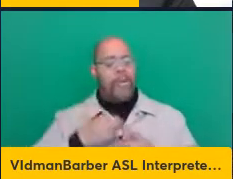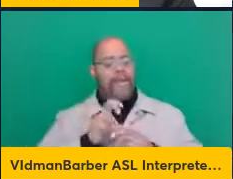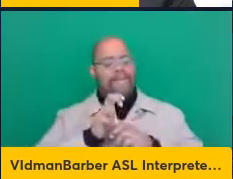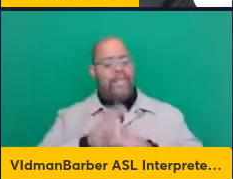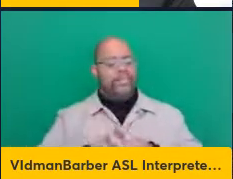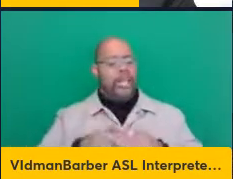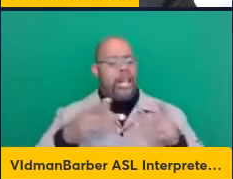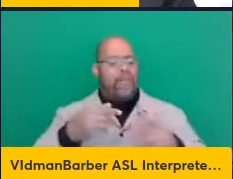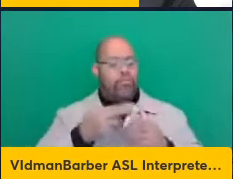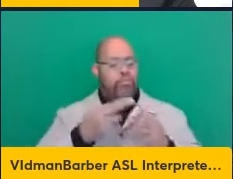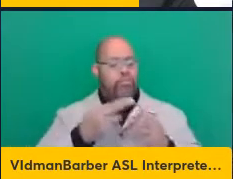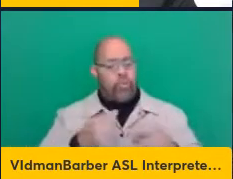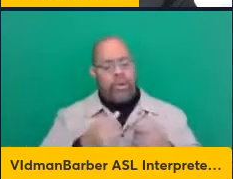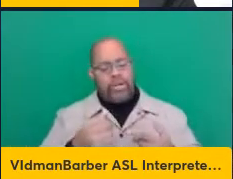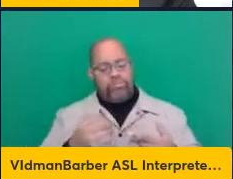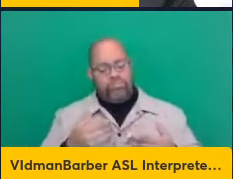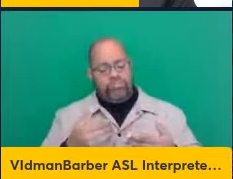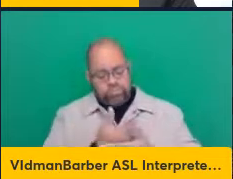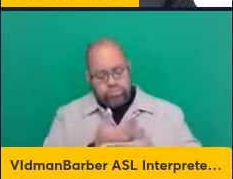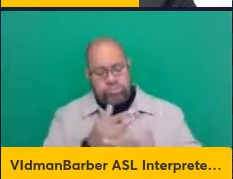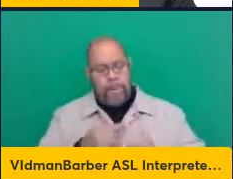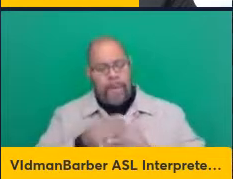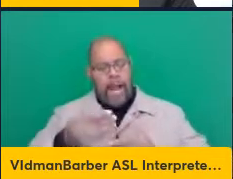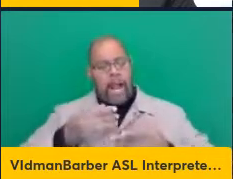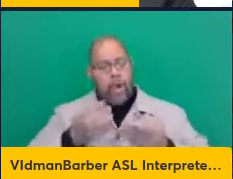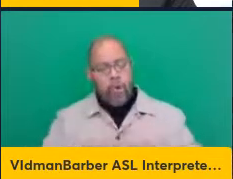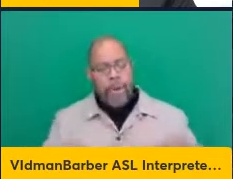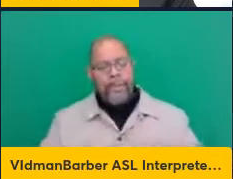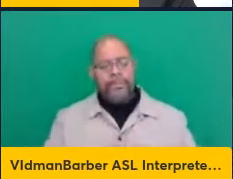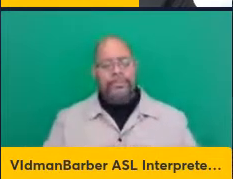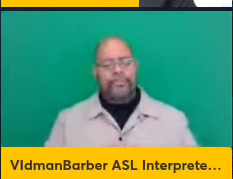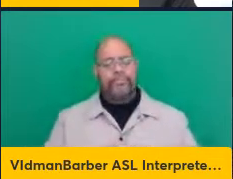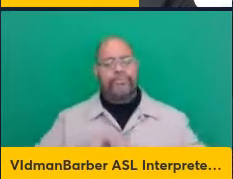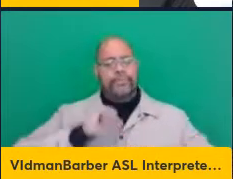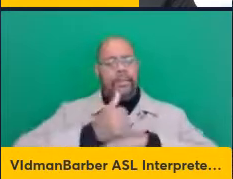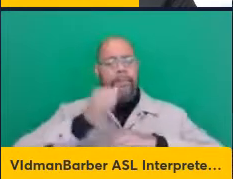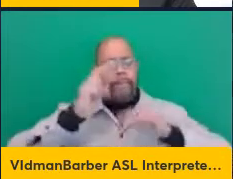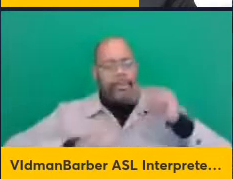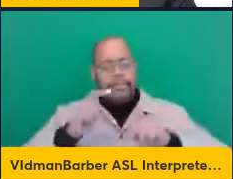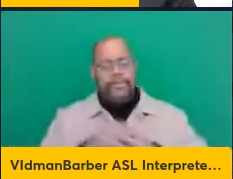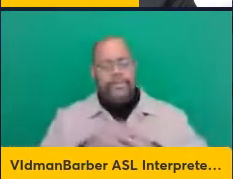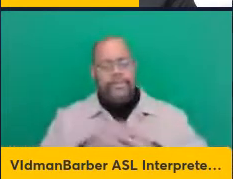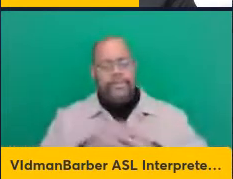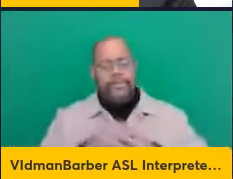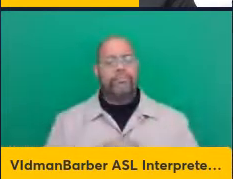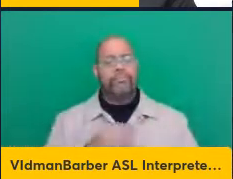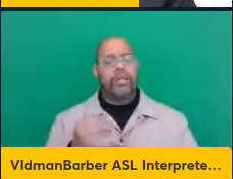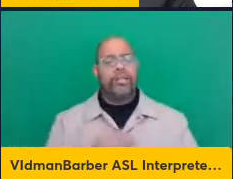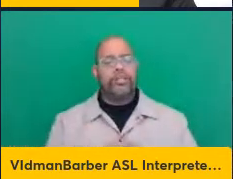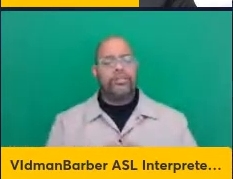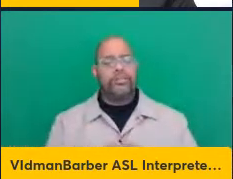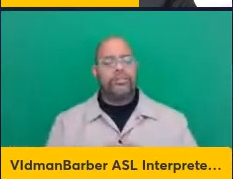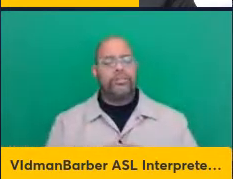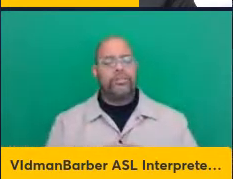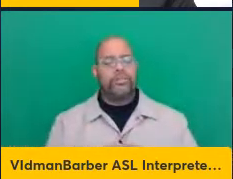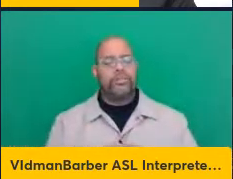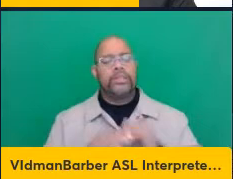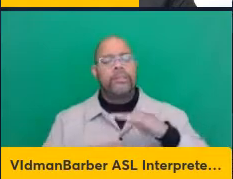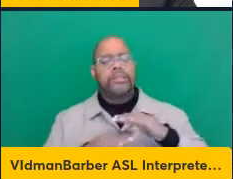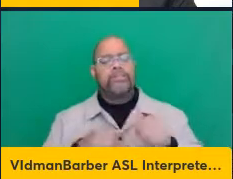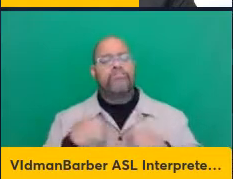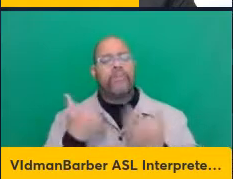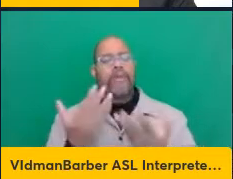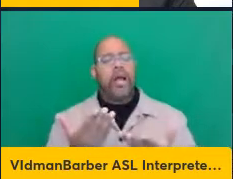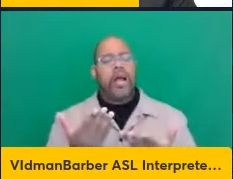we mobilized into buying equipment, putting up a building, and basically